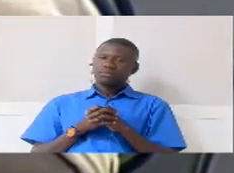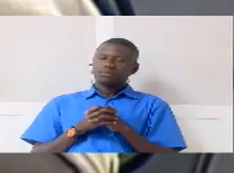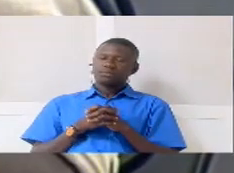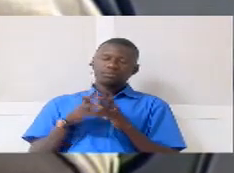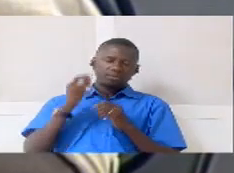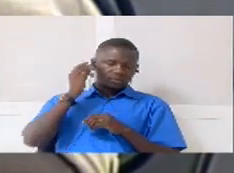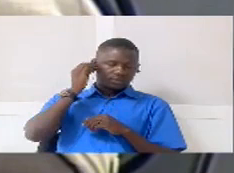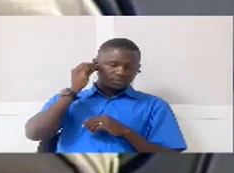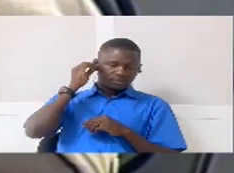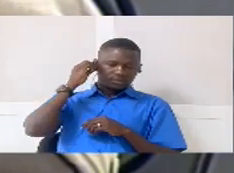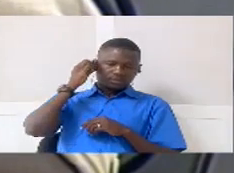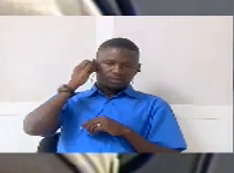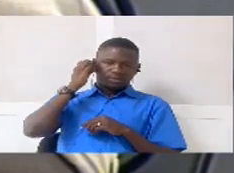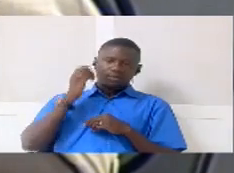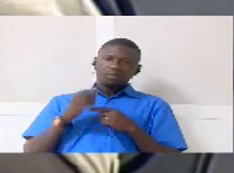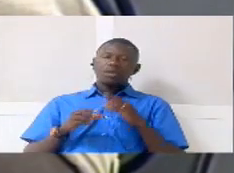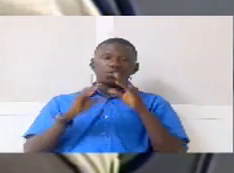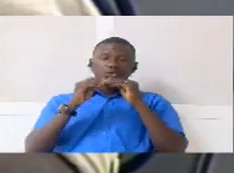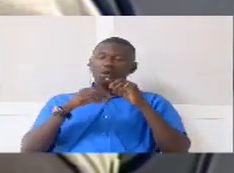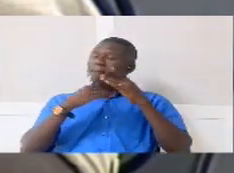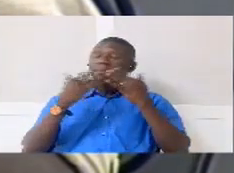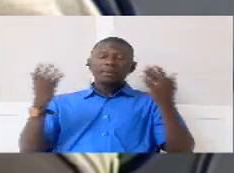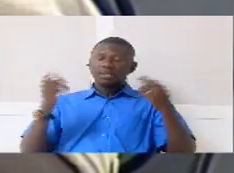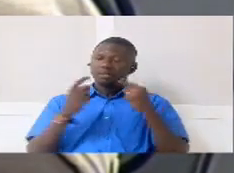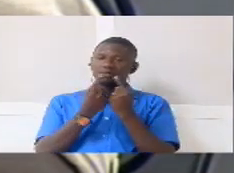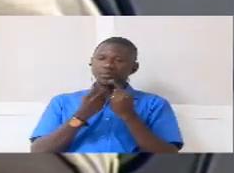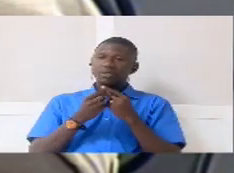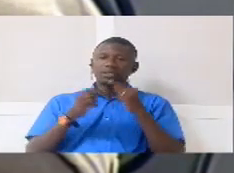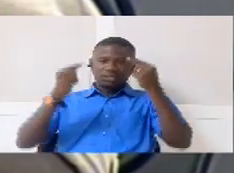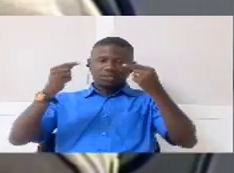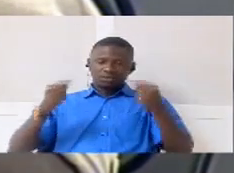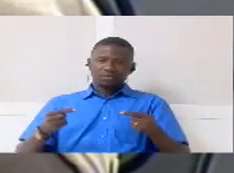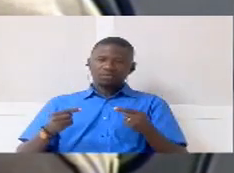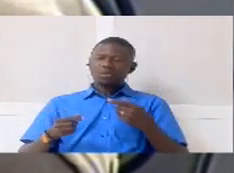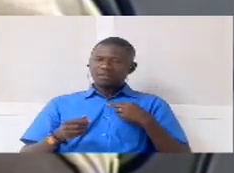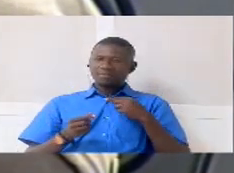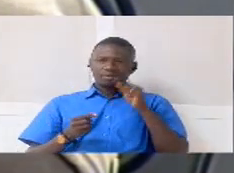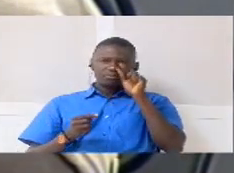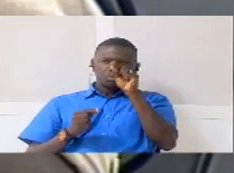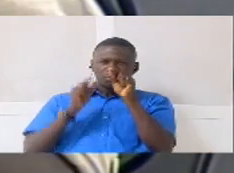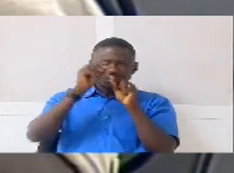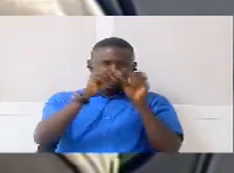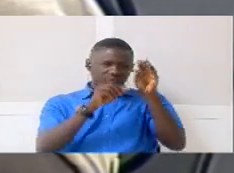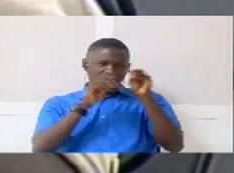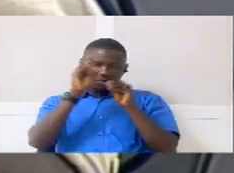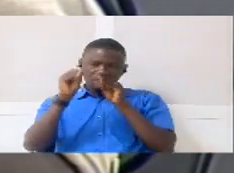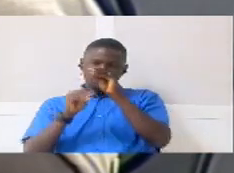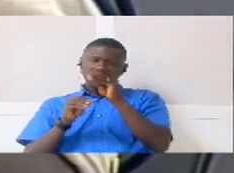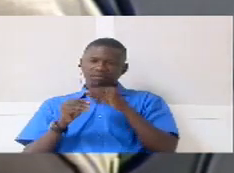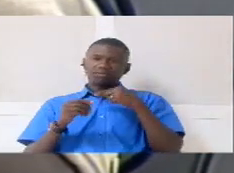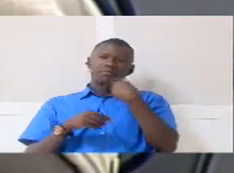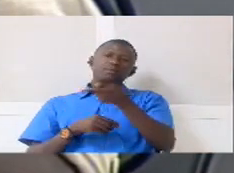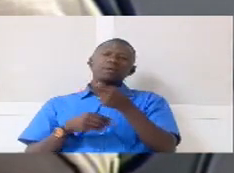many issues during my testimony, and I think if I can pinpoint certain salient points from that testimony, I